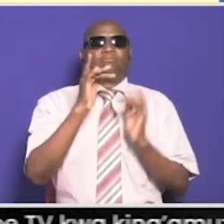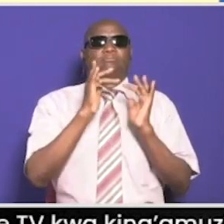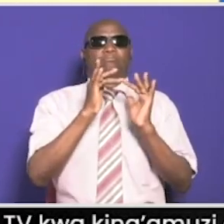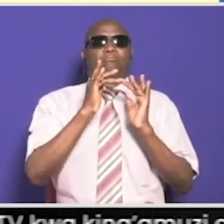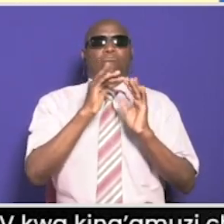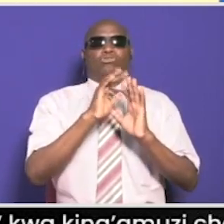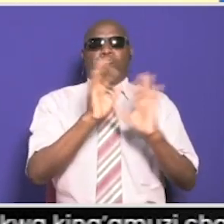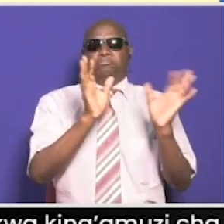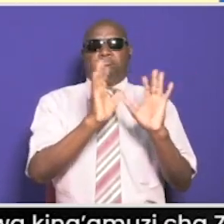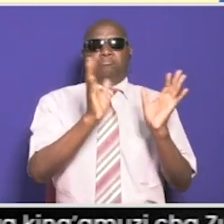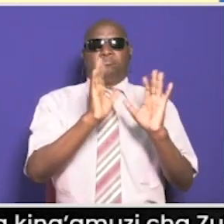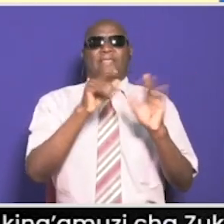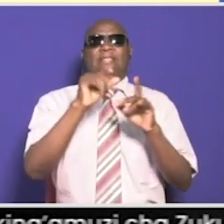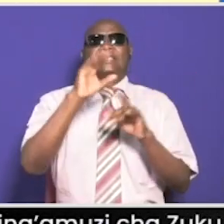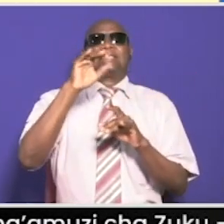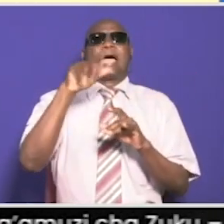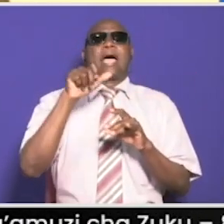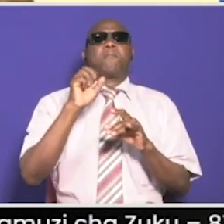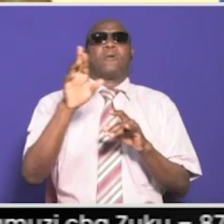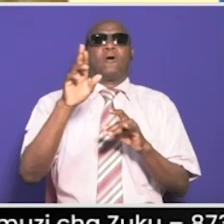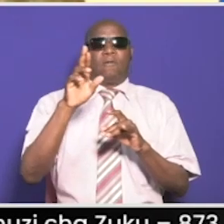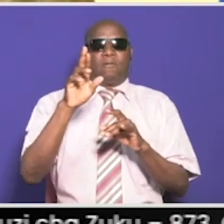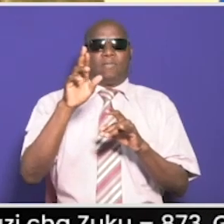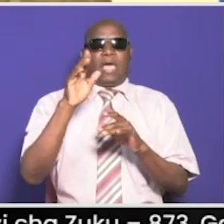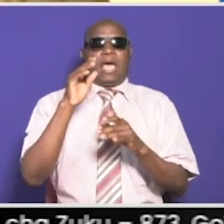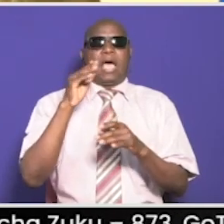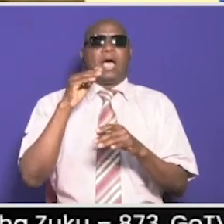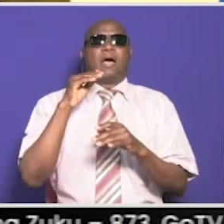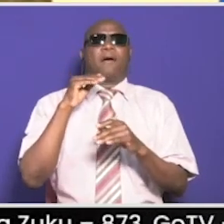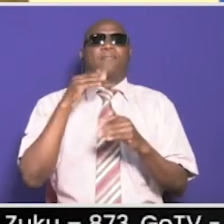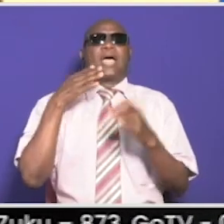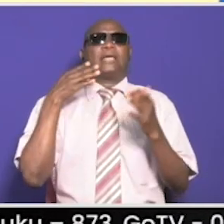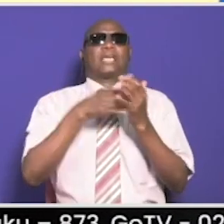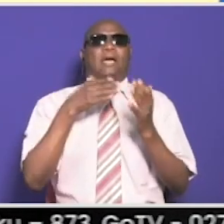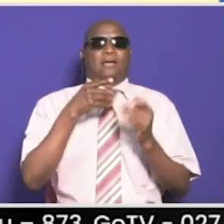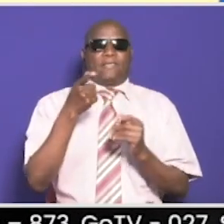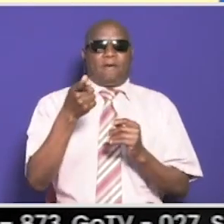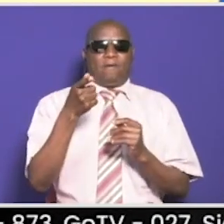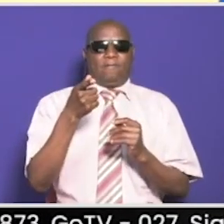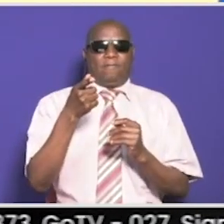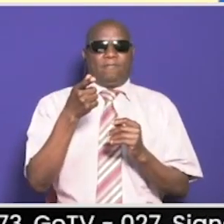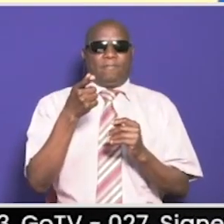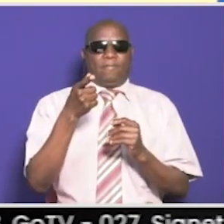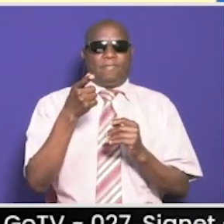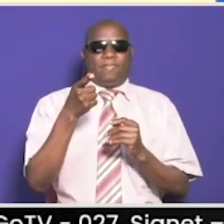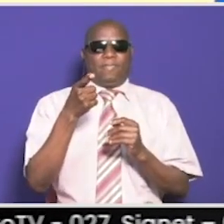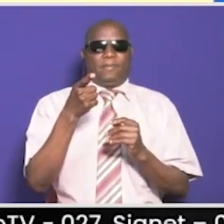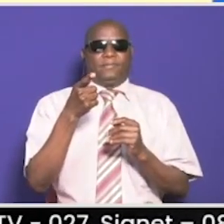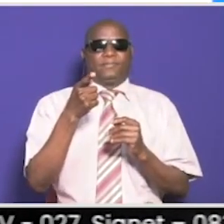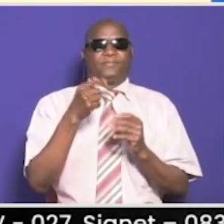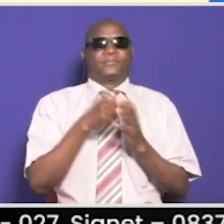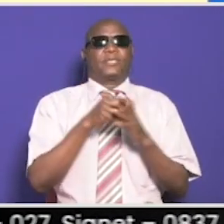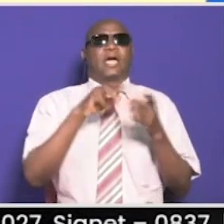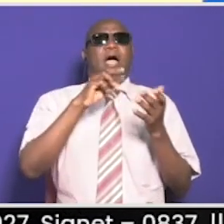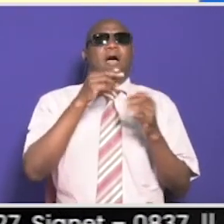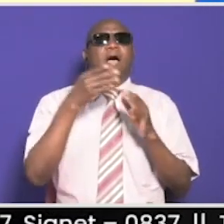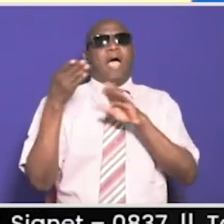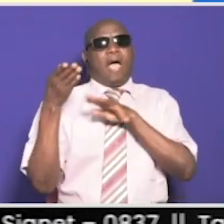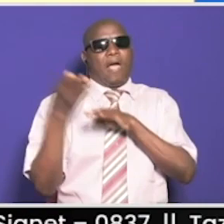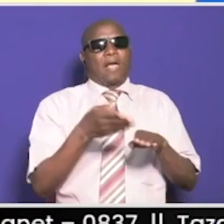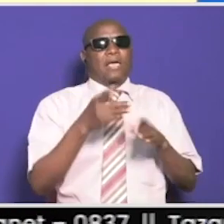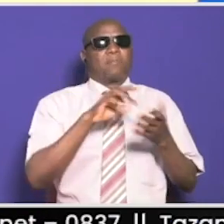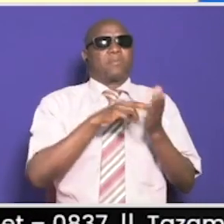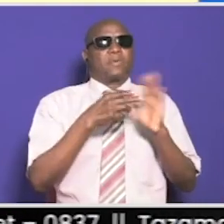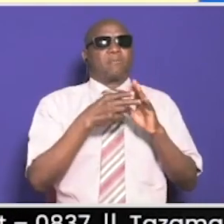attack. Hacking means you succeed illegally to get into a